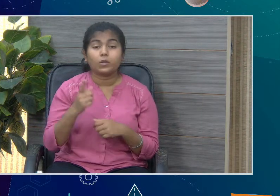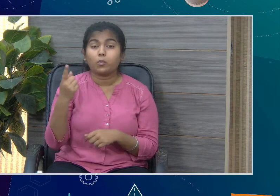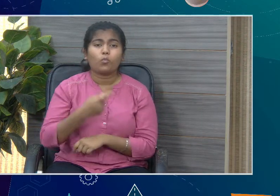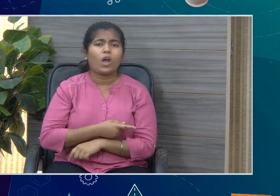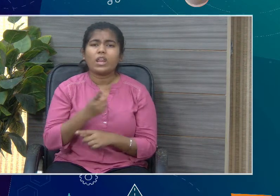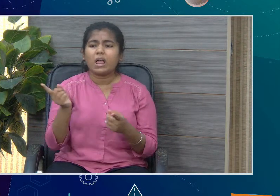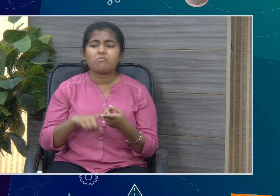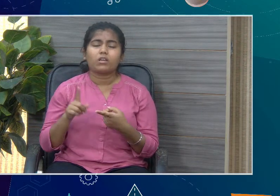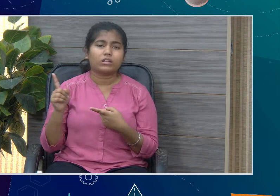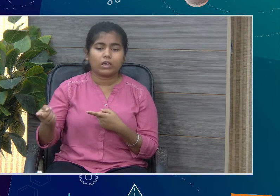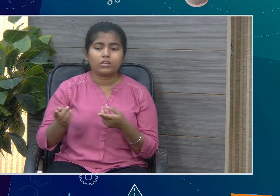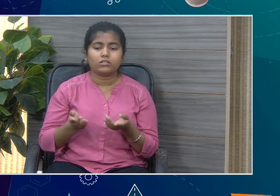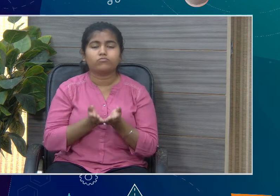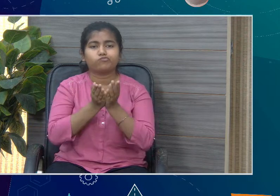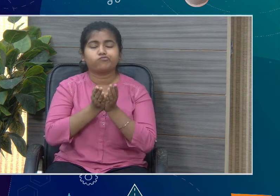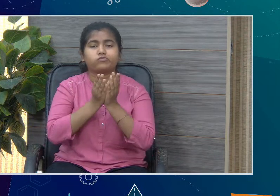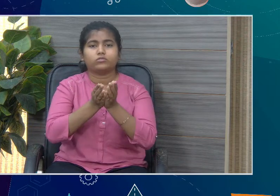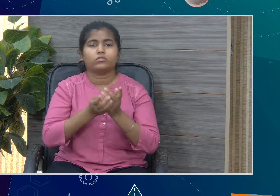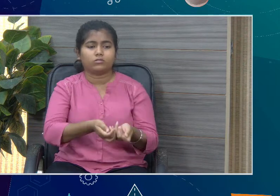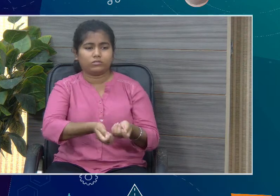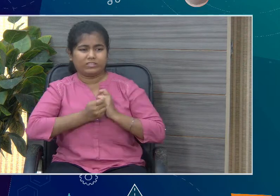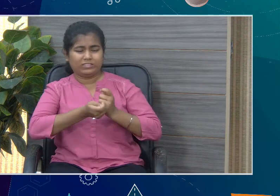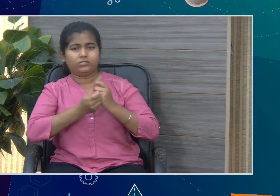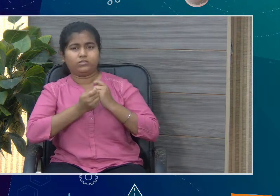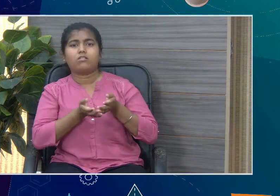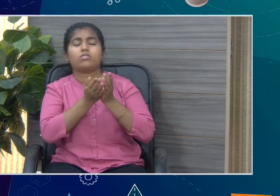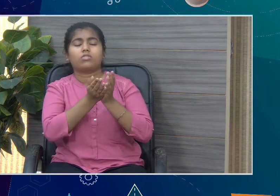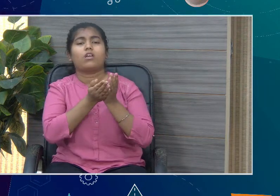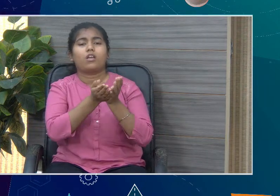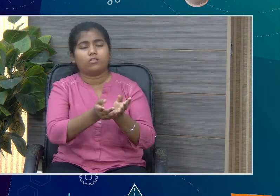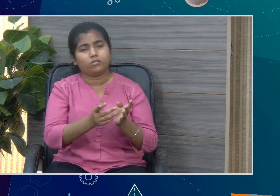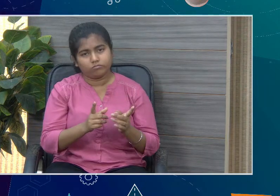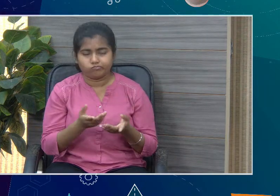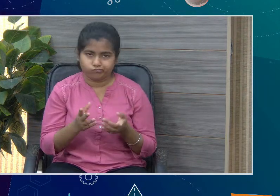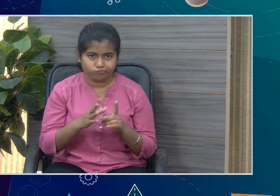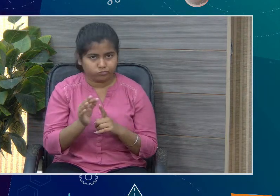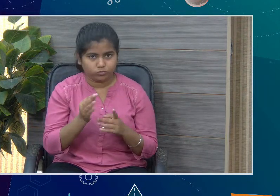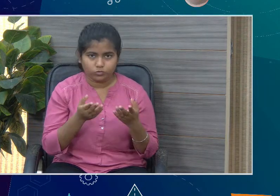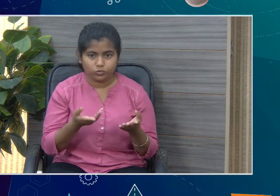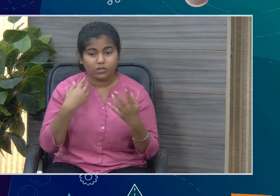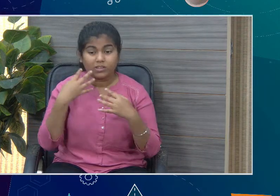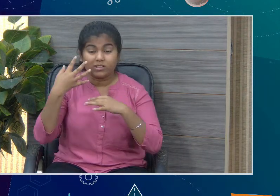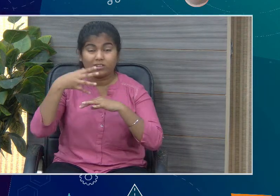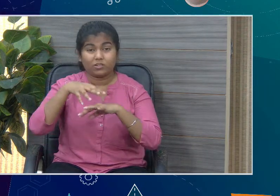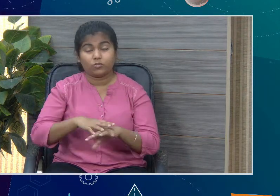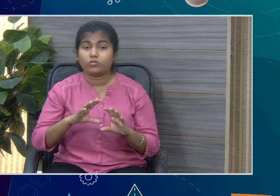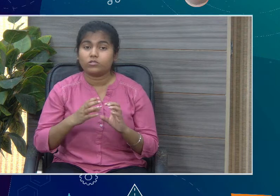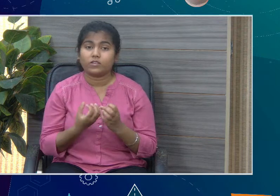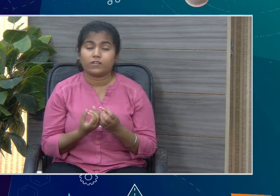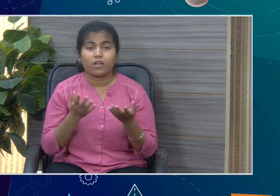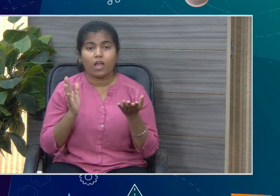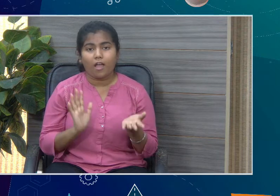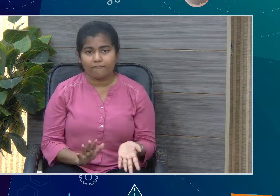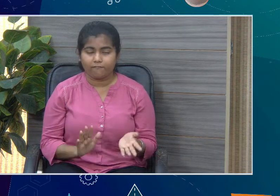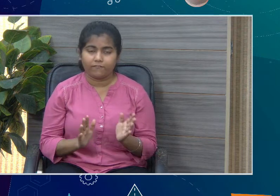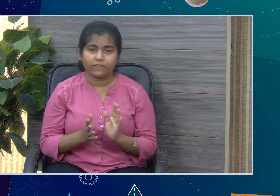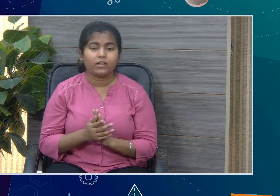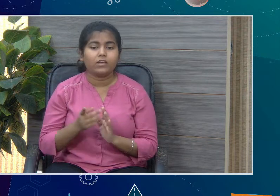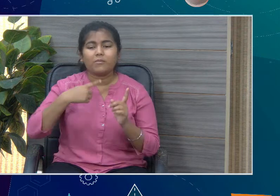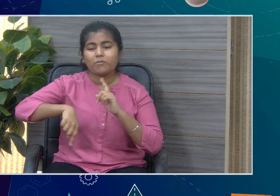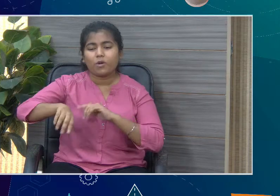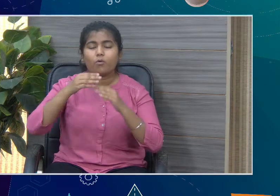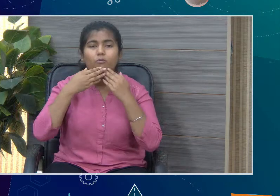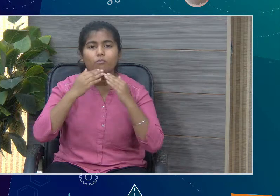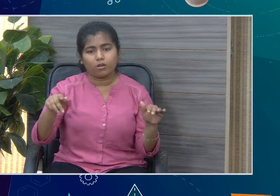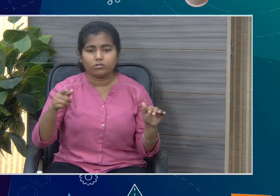with his mates, and as this is an inclusive class, we must tell our students